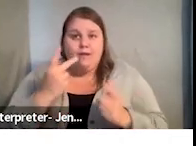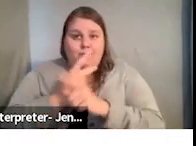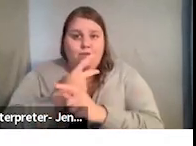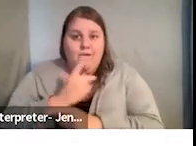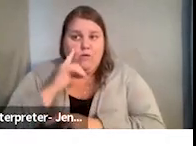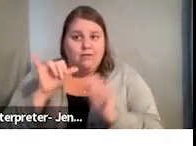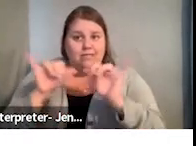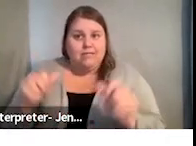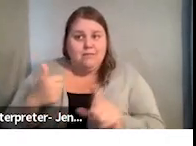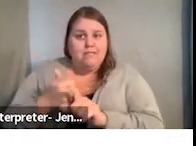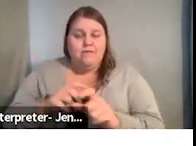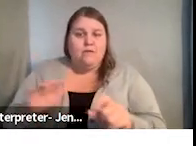fully functional,